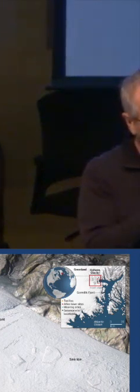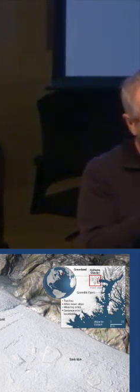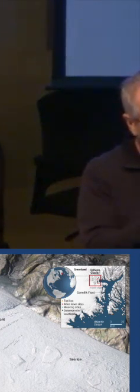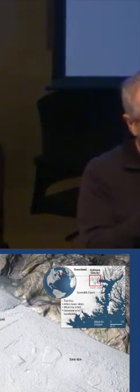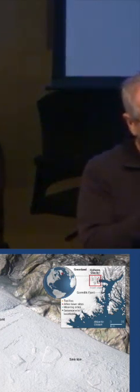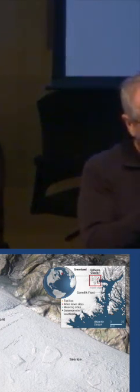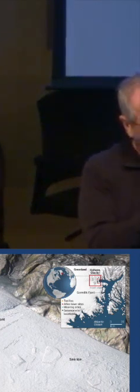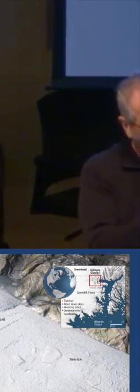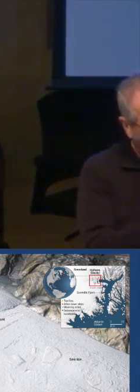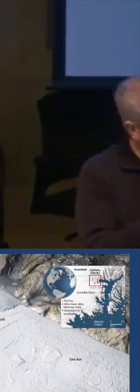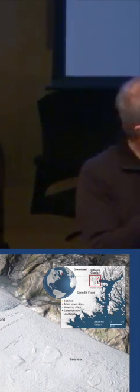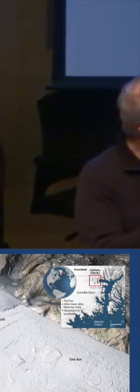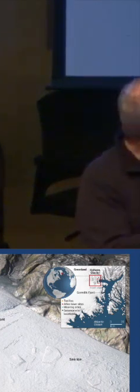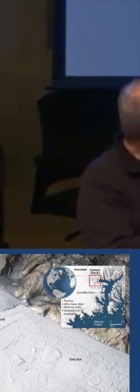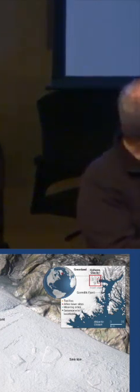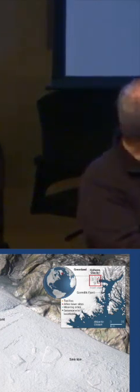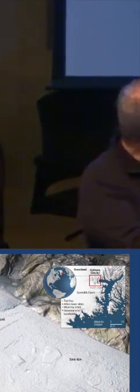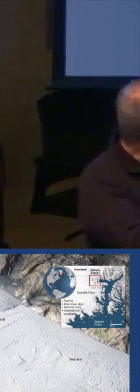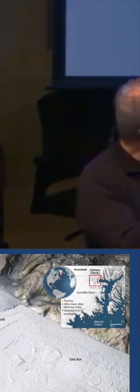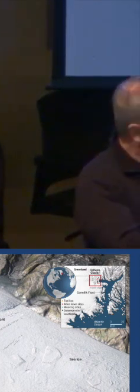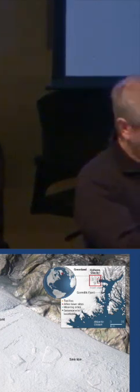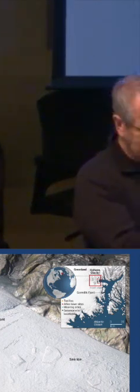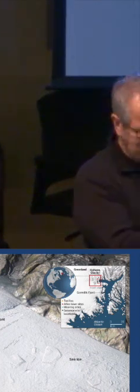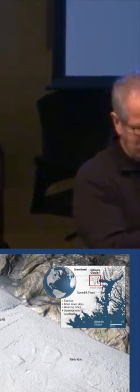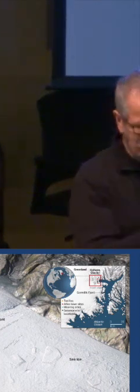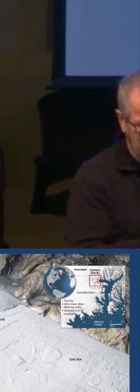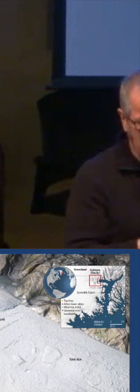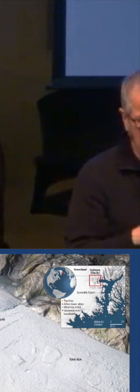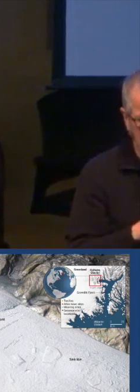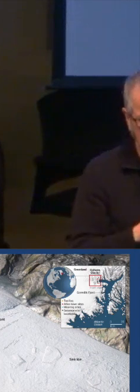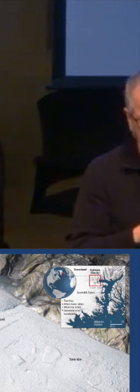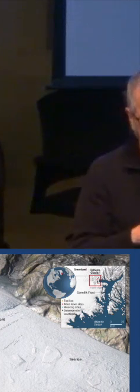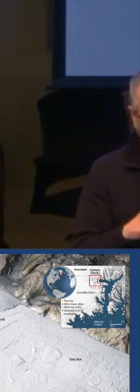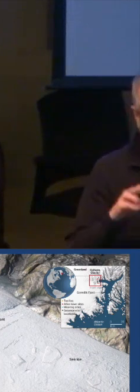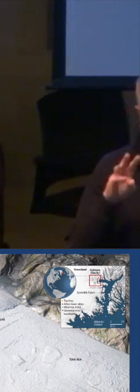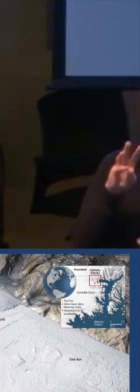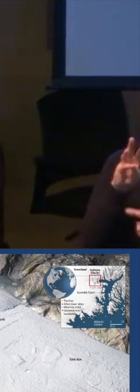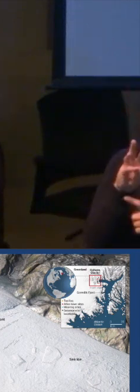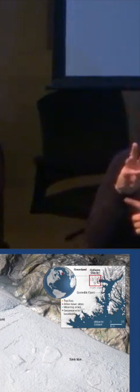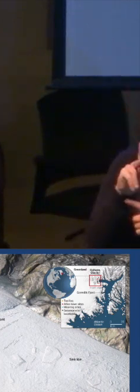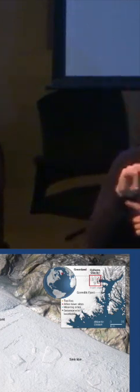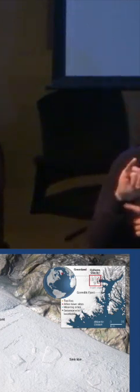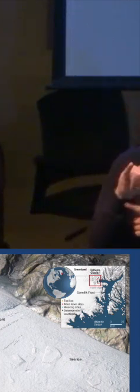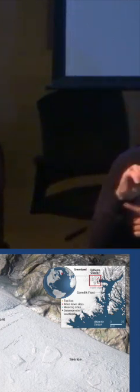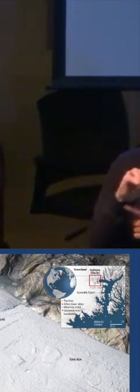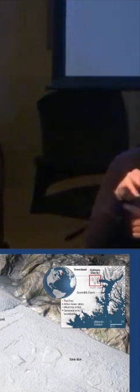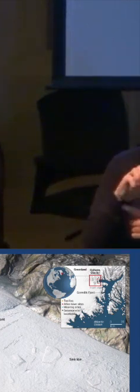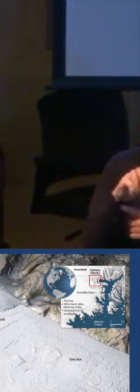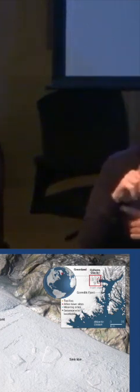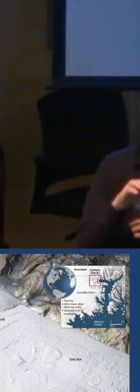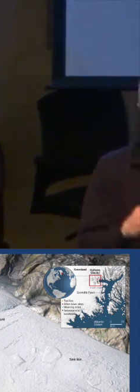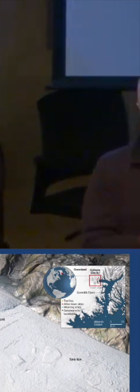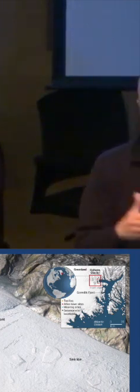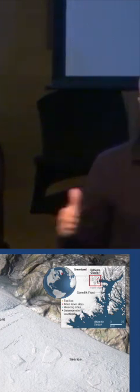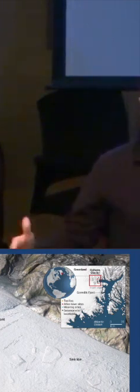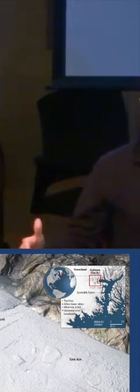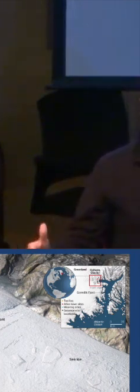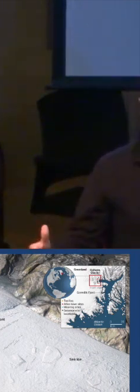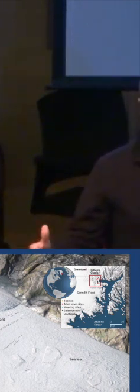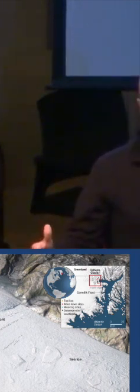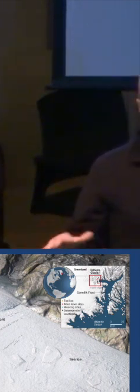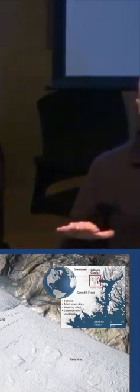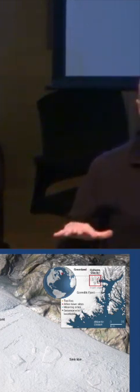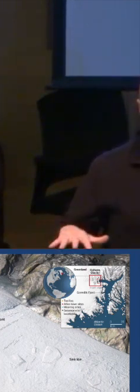6 kilometers or about 4 miles wide. The glacier flows down you from the left hand of the